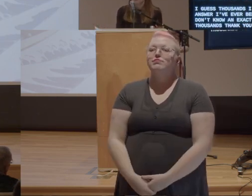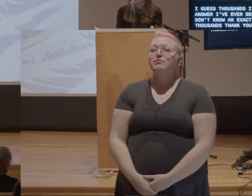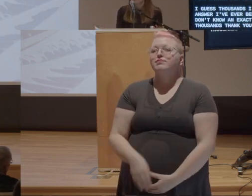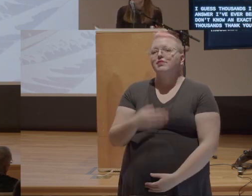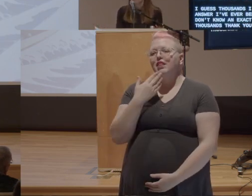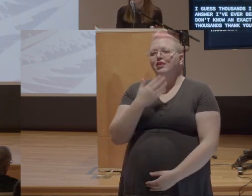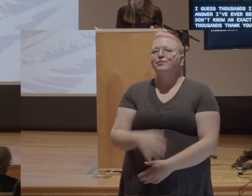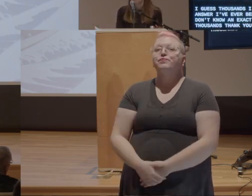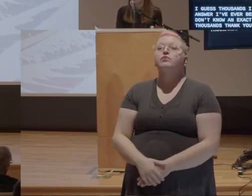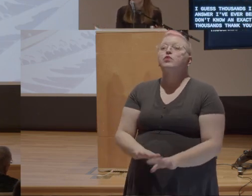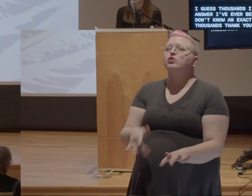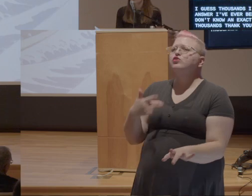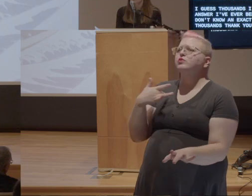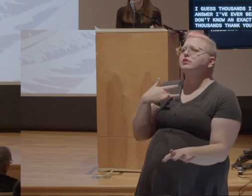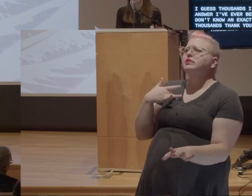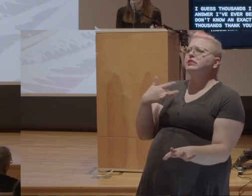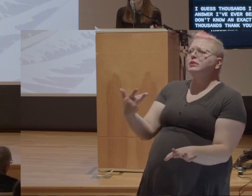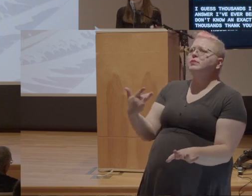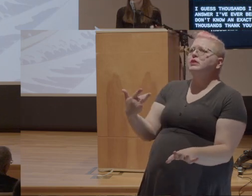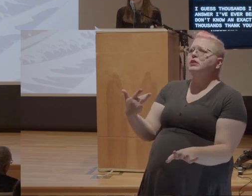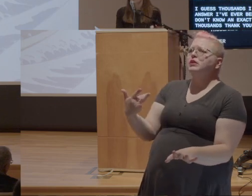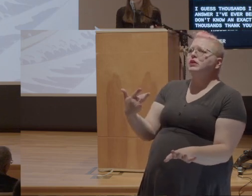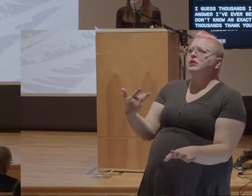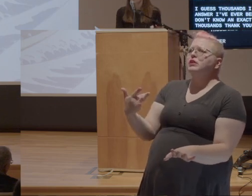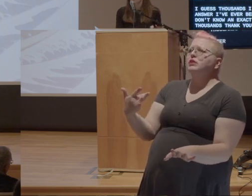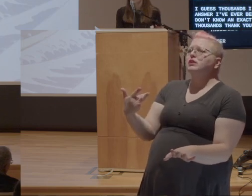So typically, after